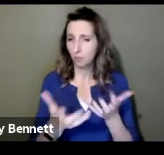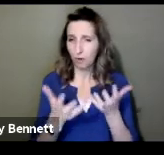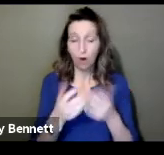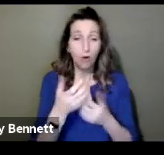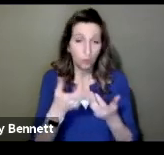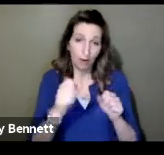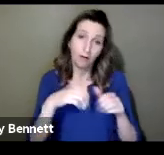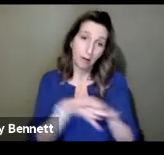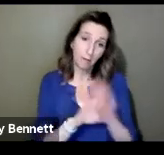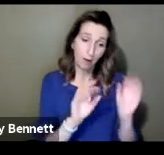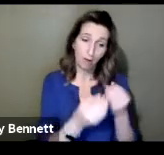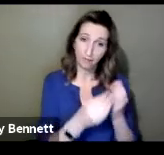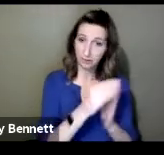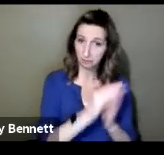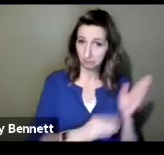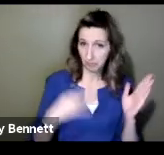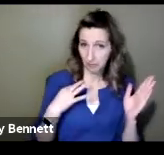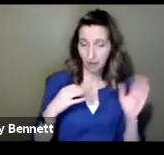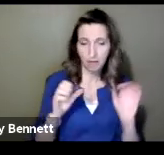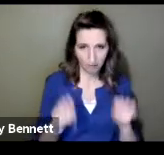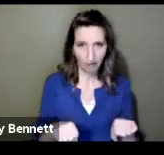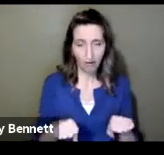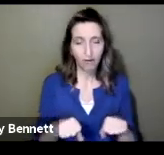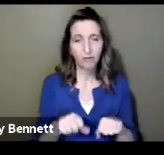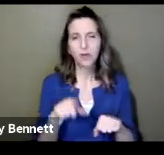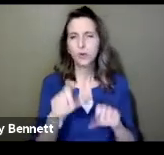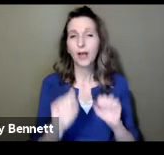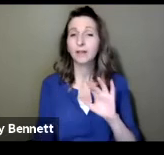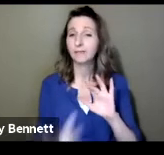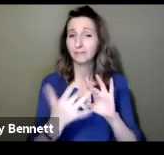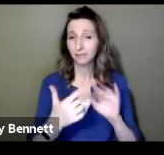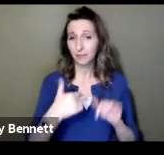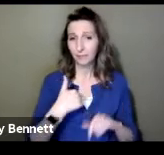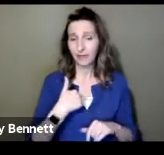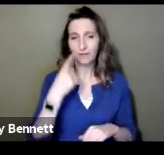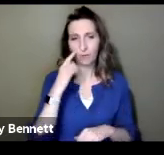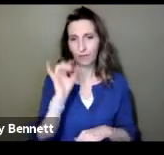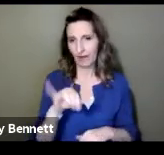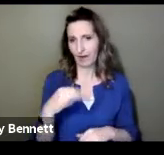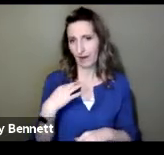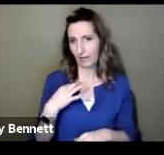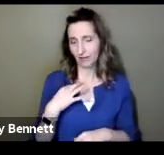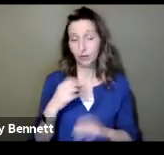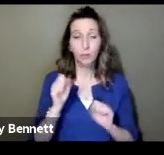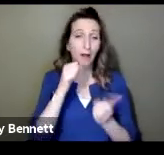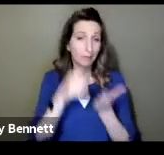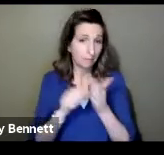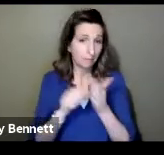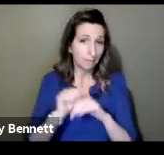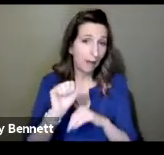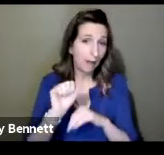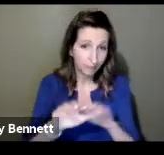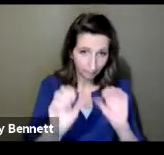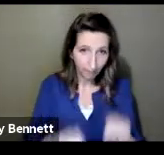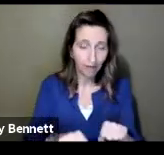office to apply. You can reach out to me to receive this application. It could be mailed to you. But you will